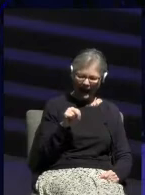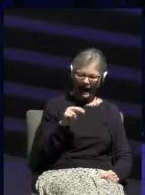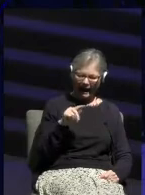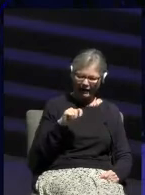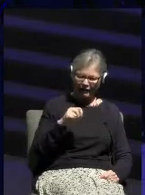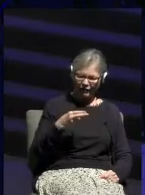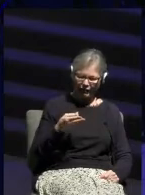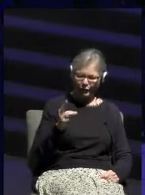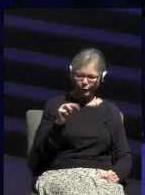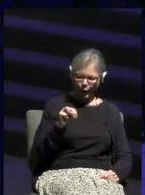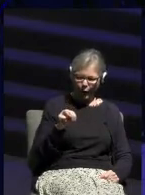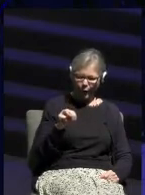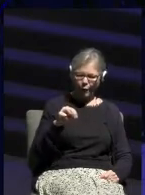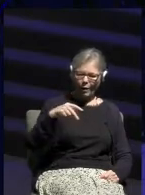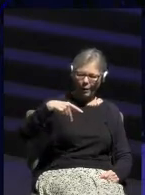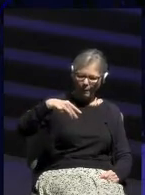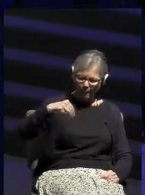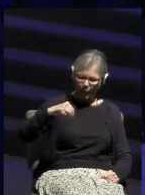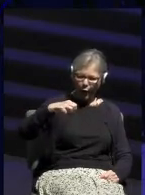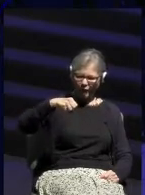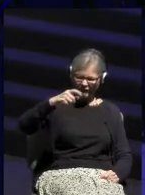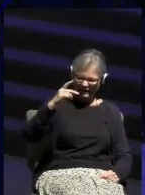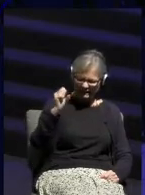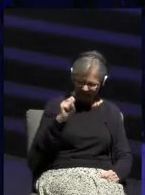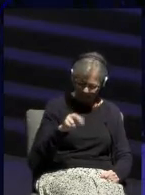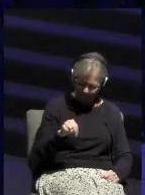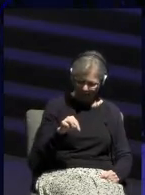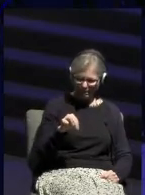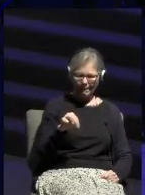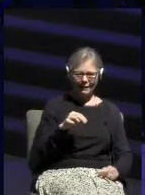Anthropomorphism. Now spell it to them.